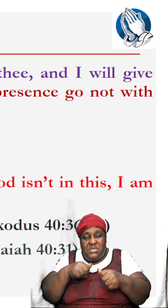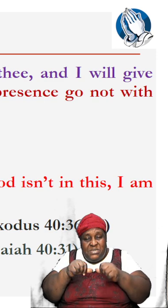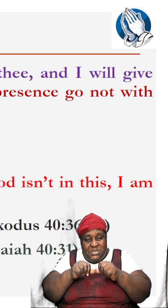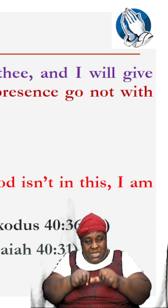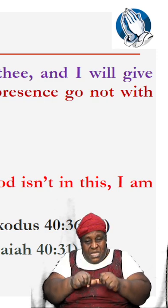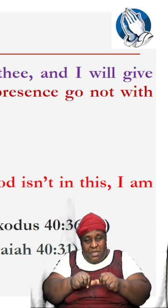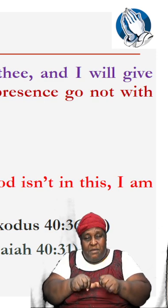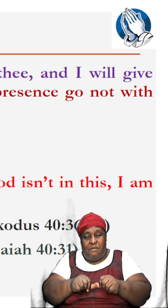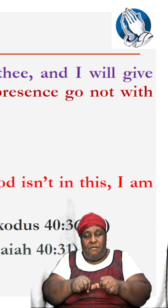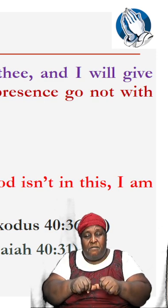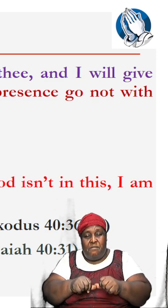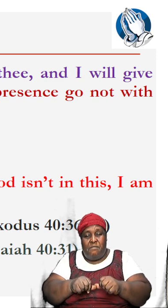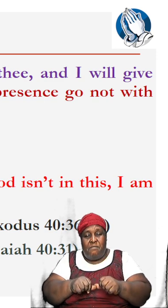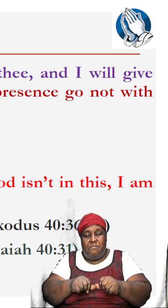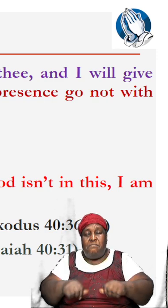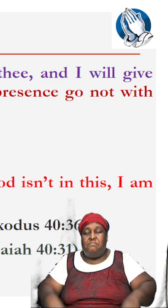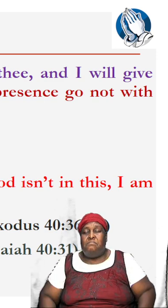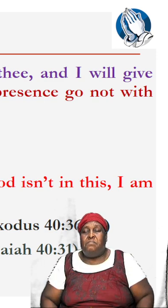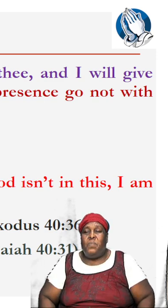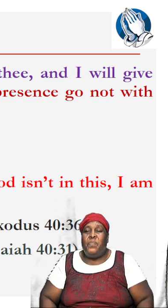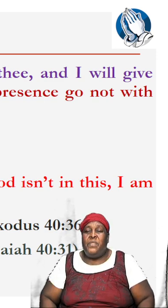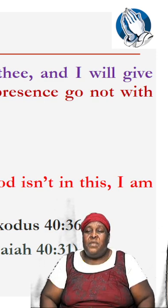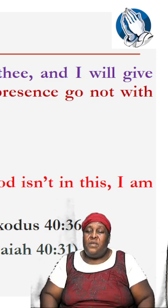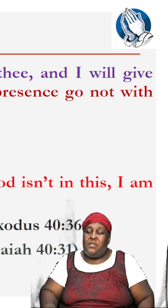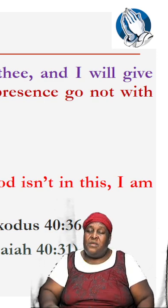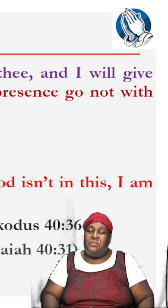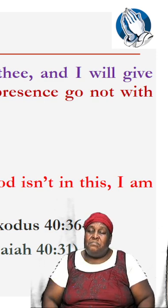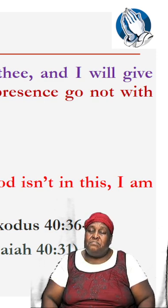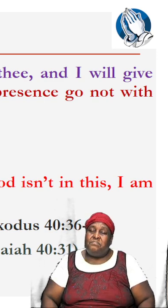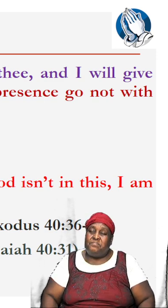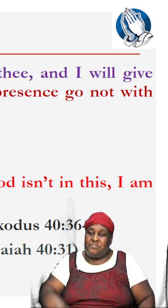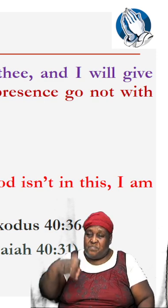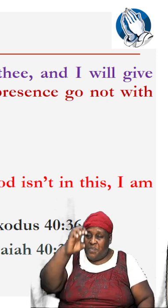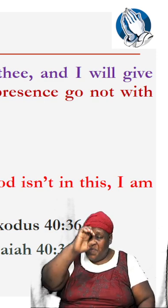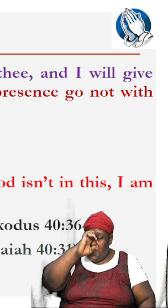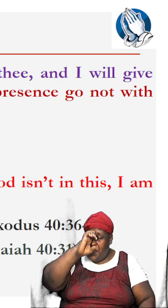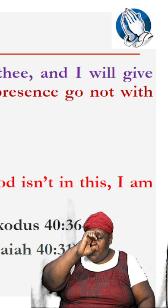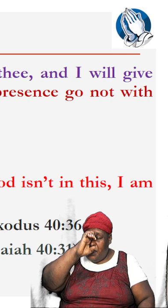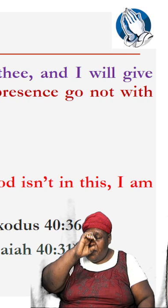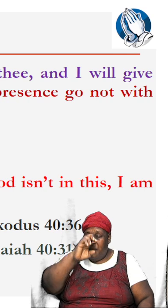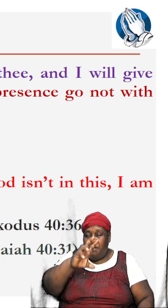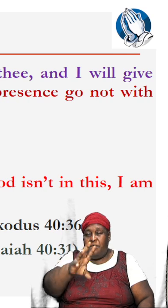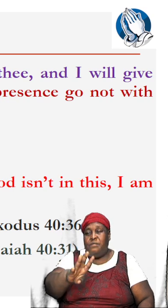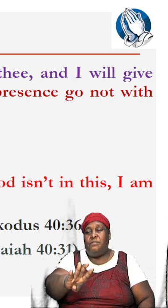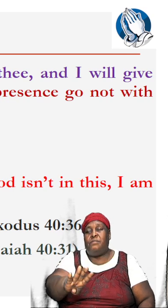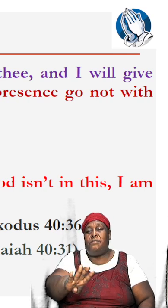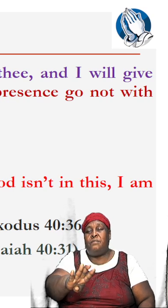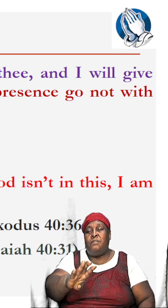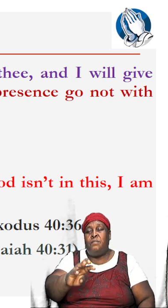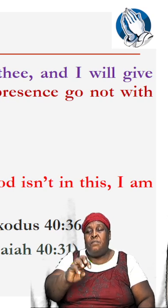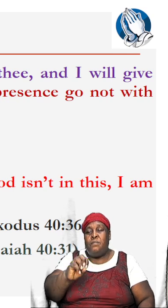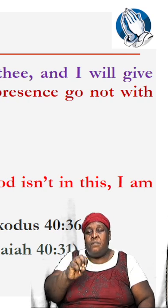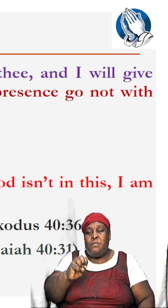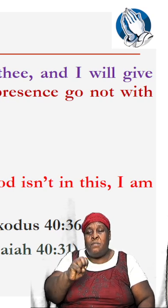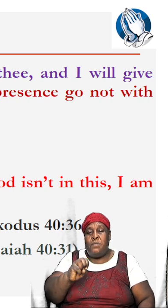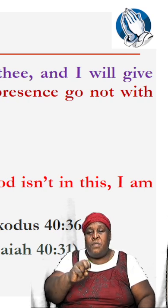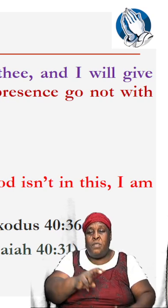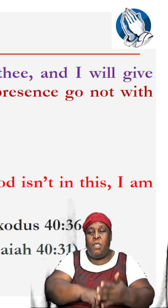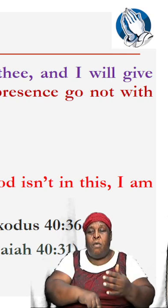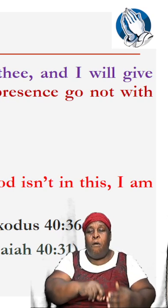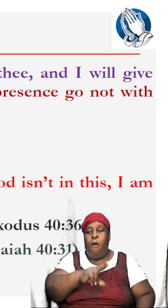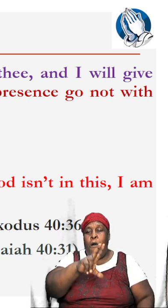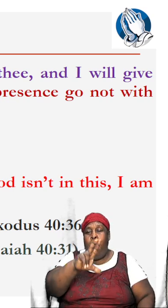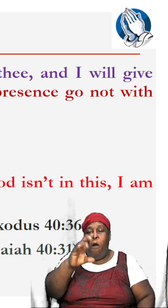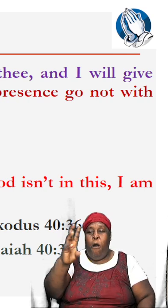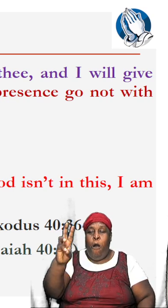moves? My God. Like the scripture says in Exodus chapter 40, praise God, and verse